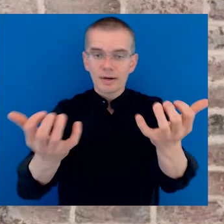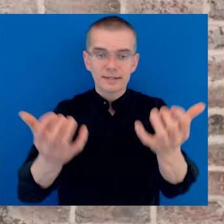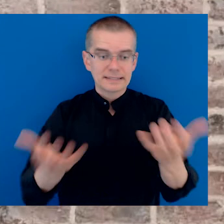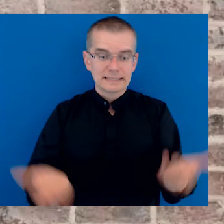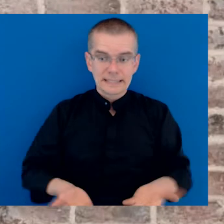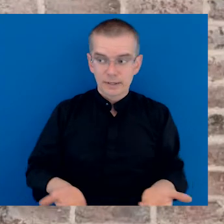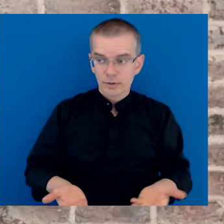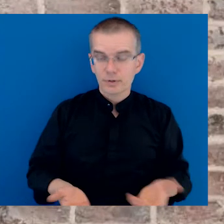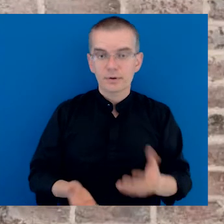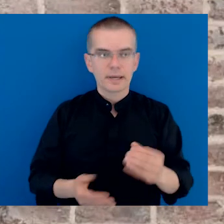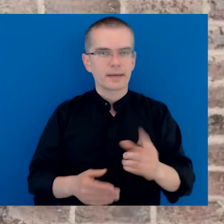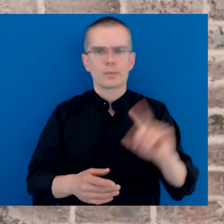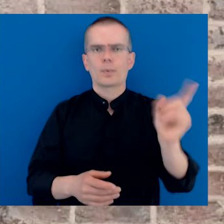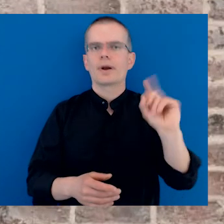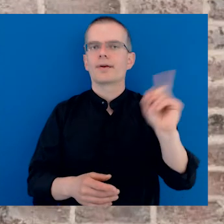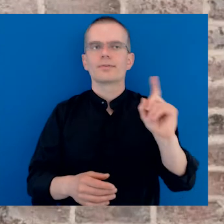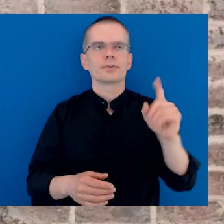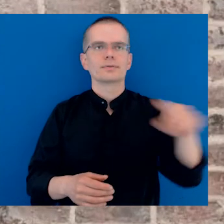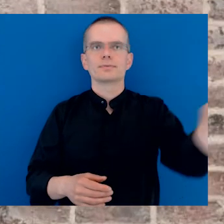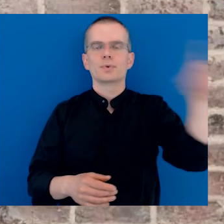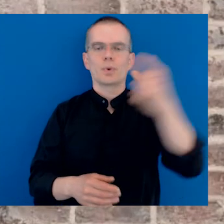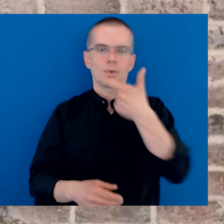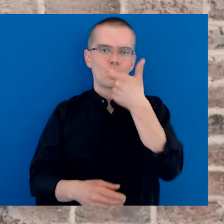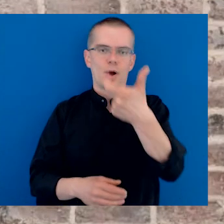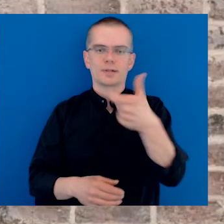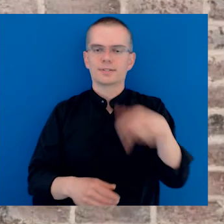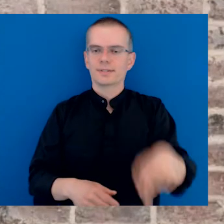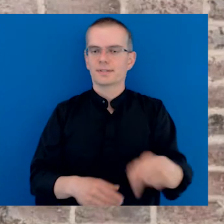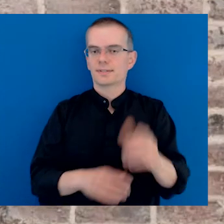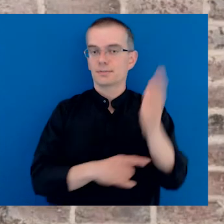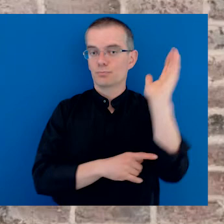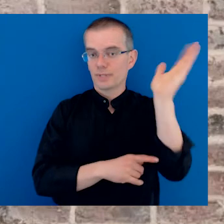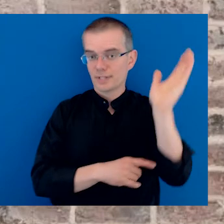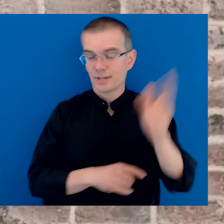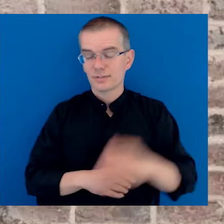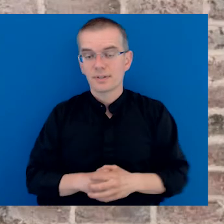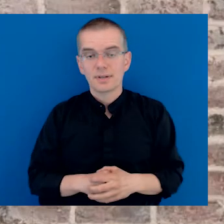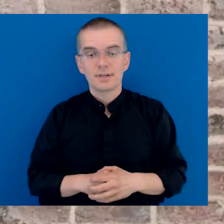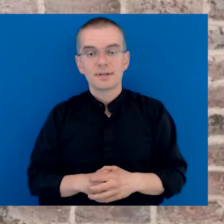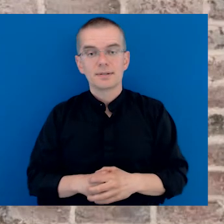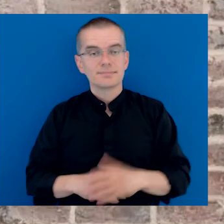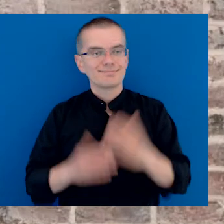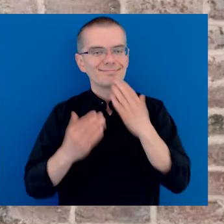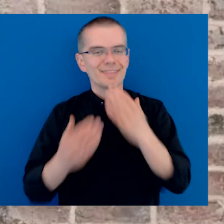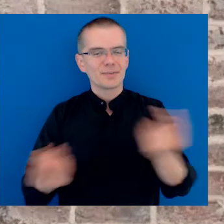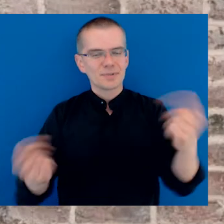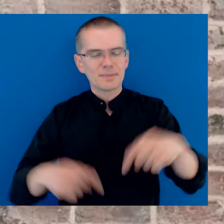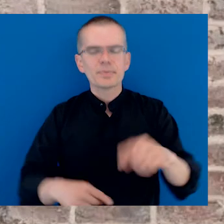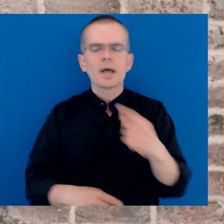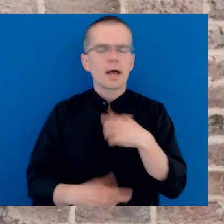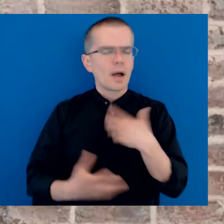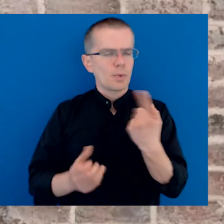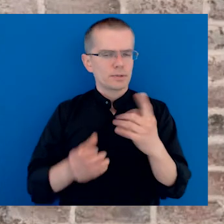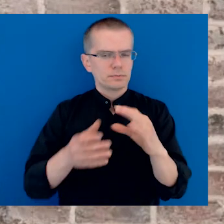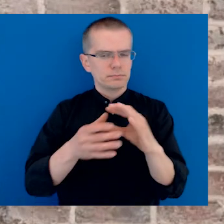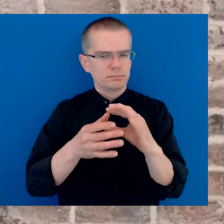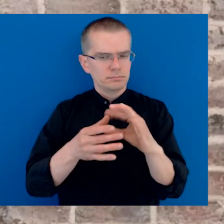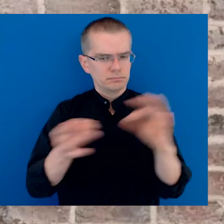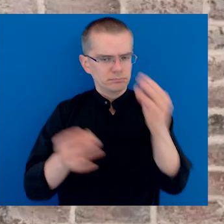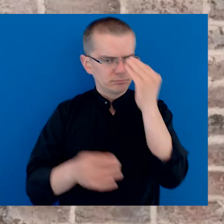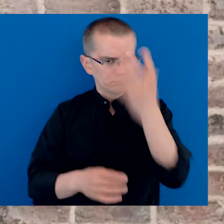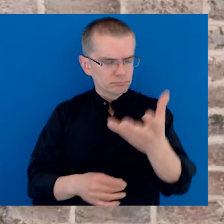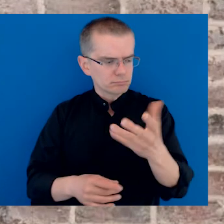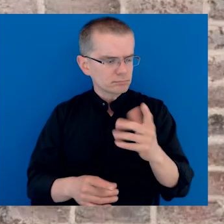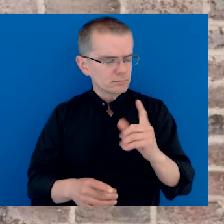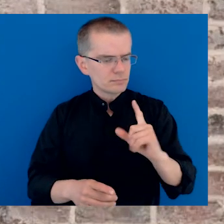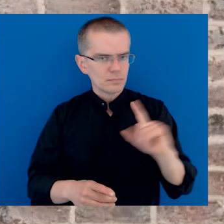audience, both here and also wherever you may be watching this presentation. And thank you for